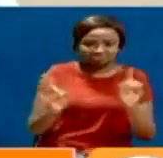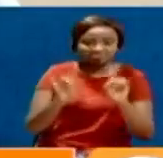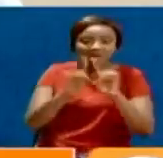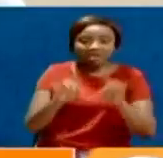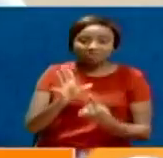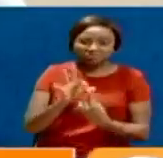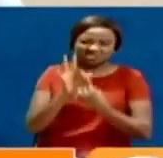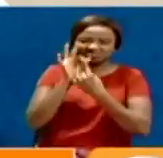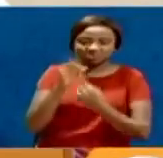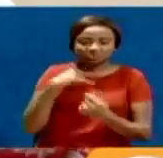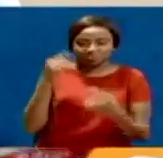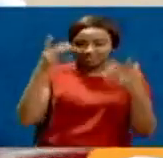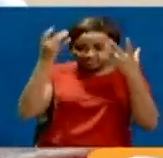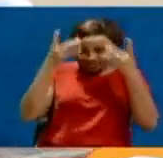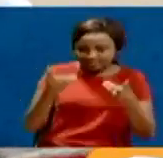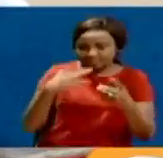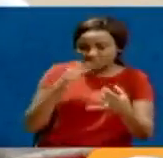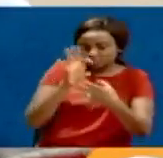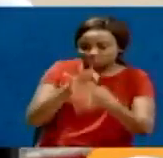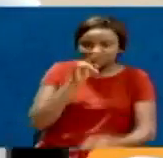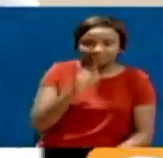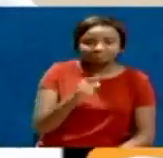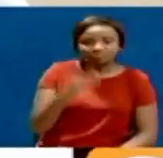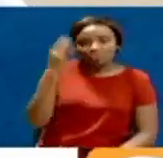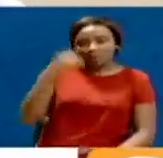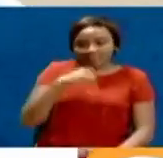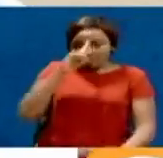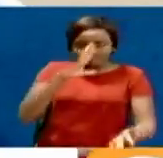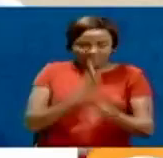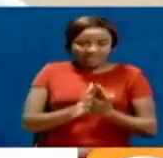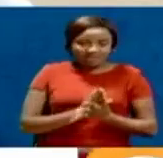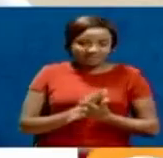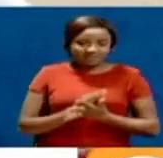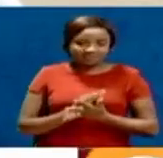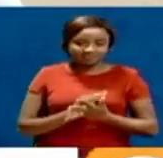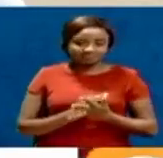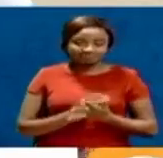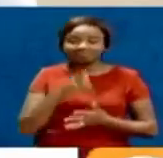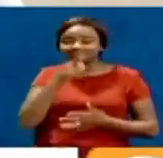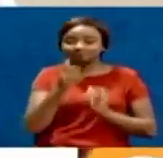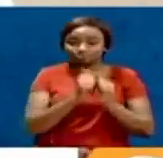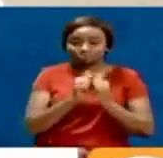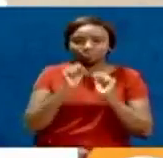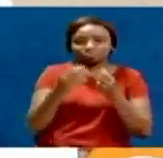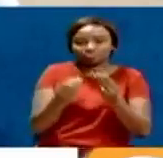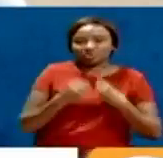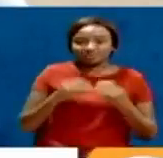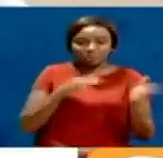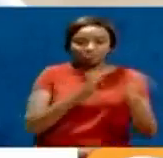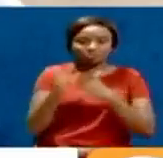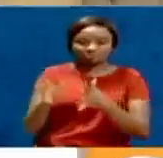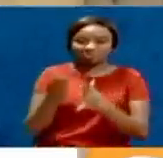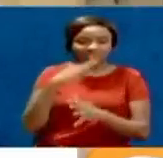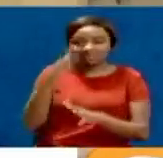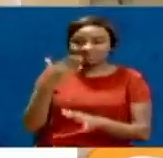unique. So I decided, let me chip in into fencing because I believed that fencing was going to give me opportunities that